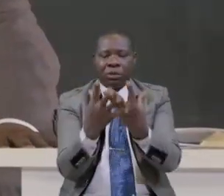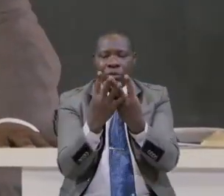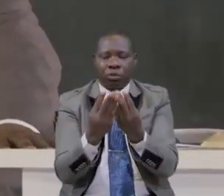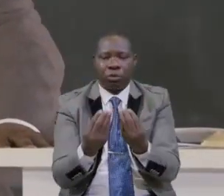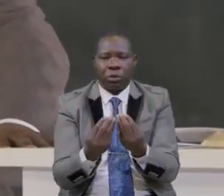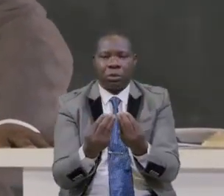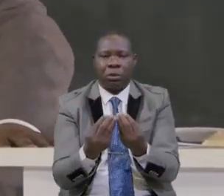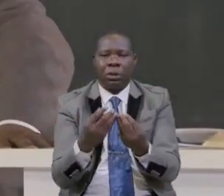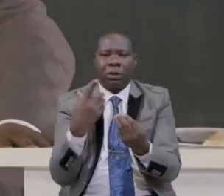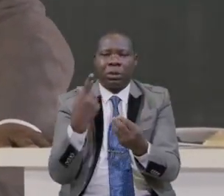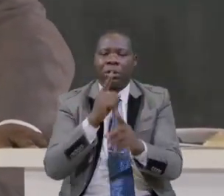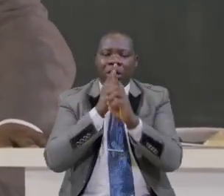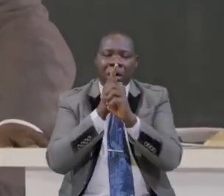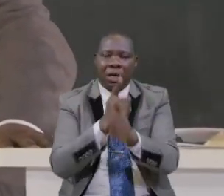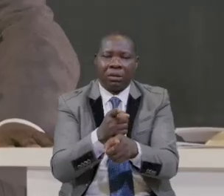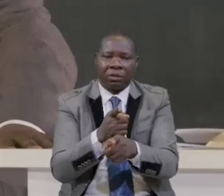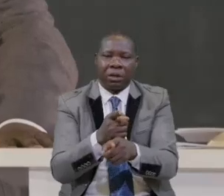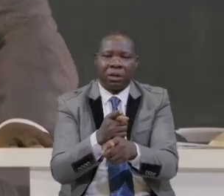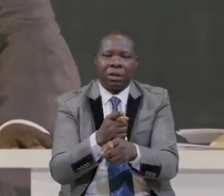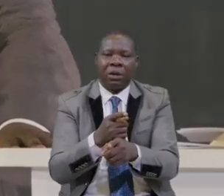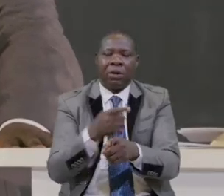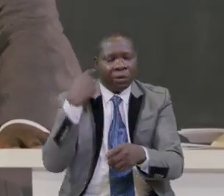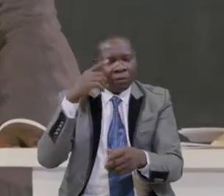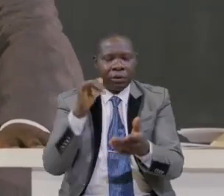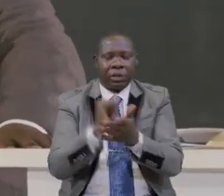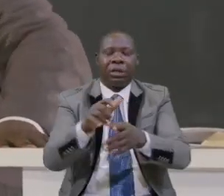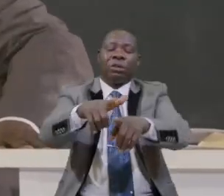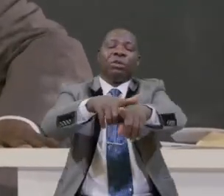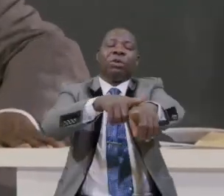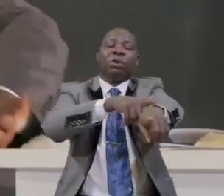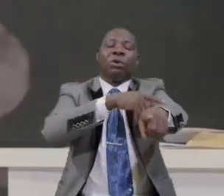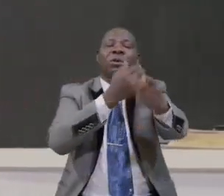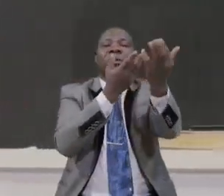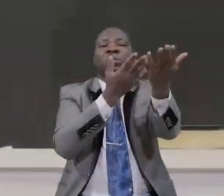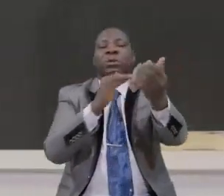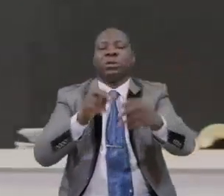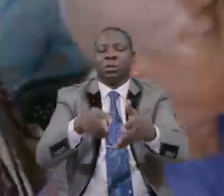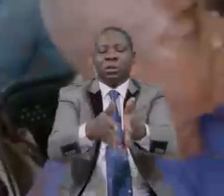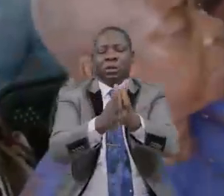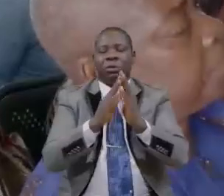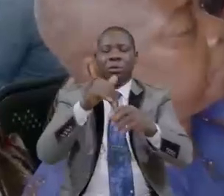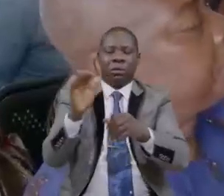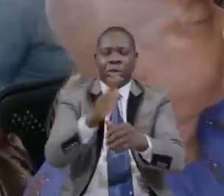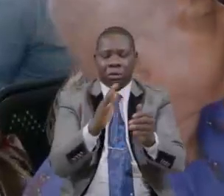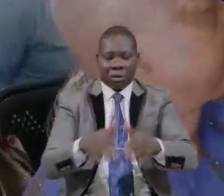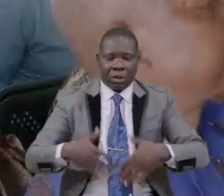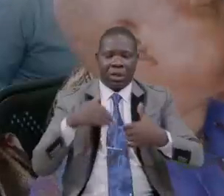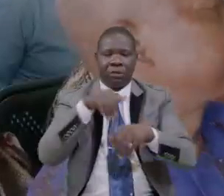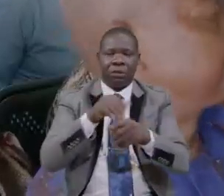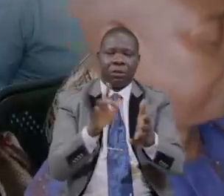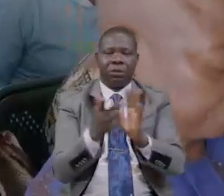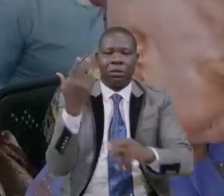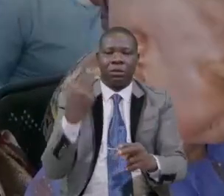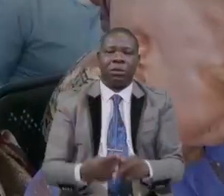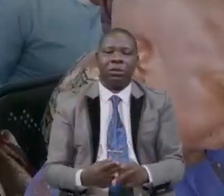answer for that long awaiting request in your life. And